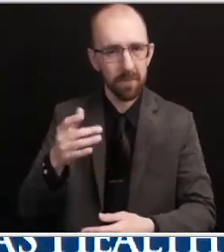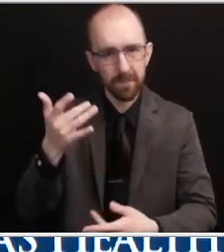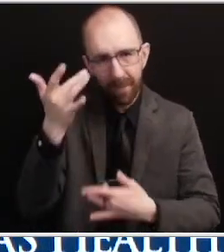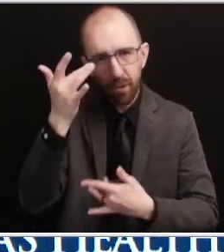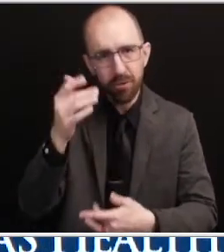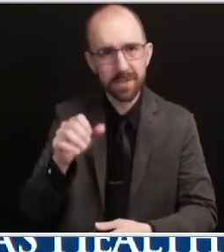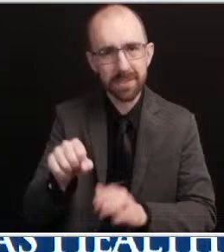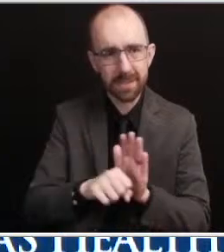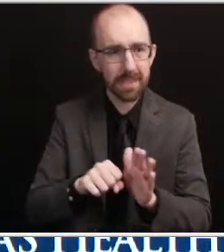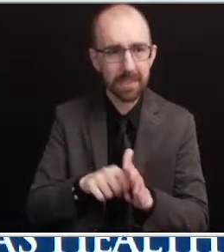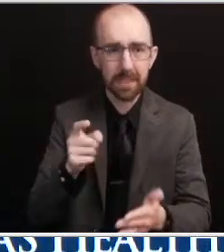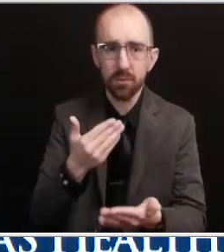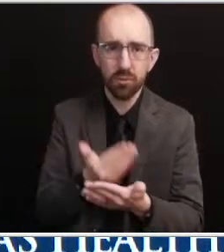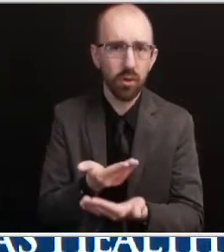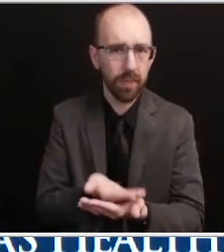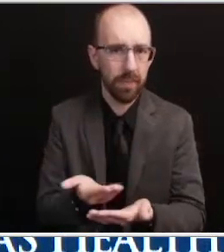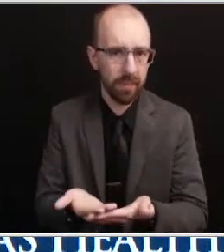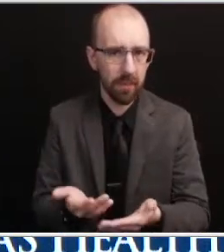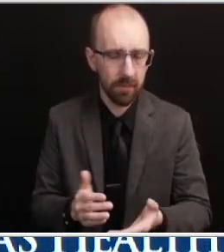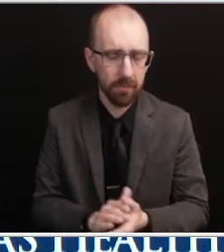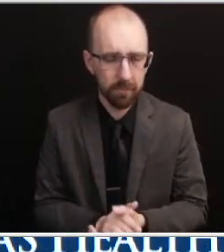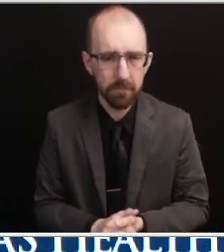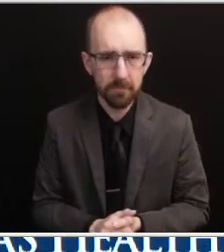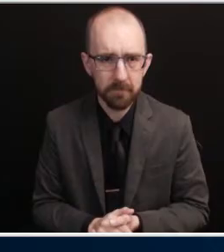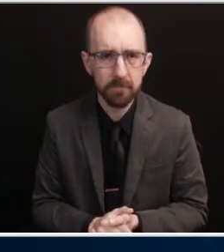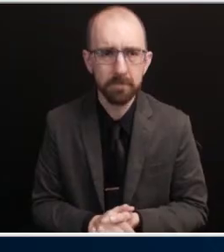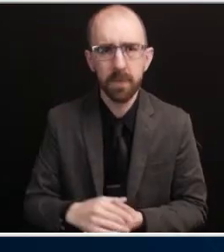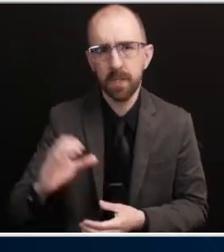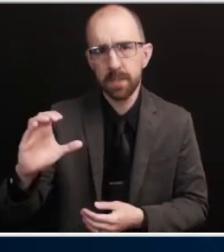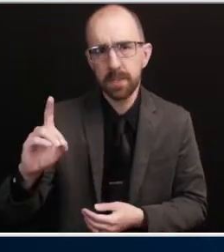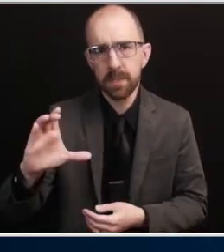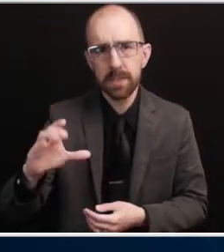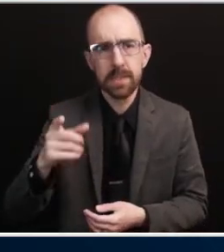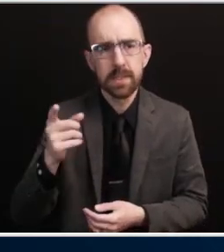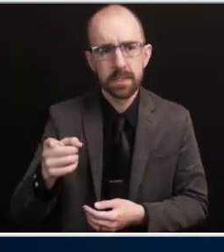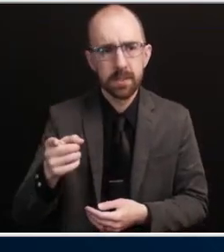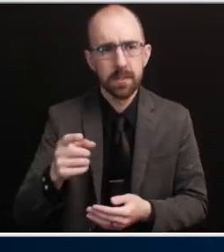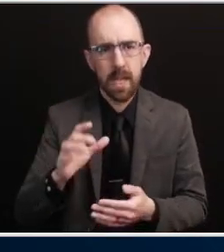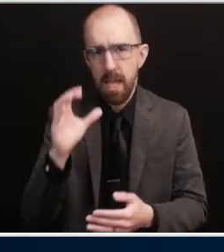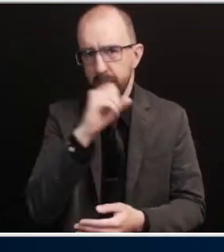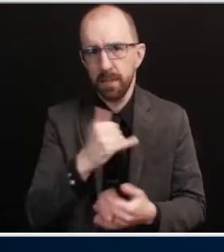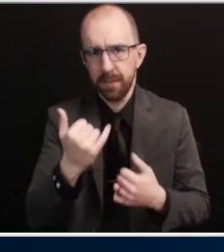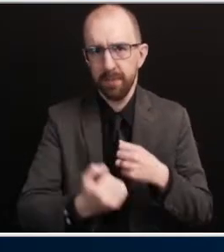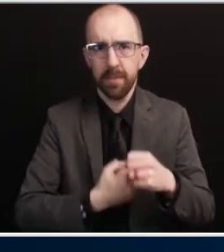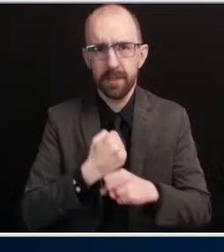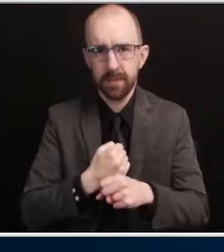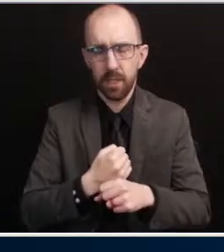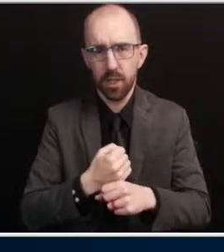thing. So CDC estimates for this year's respiratory viral season